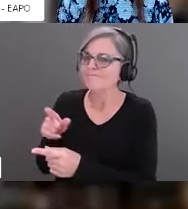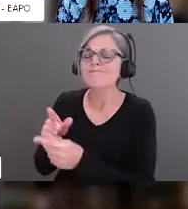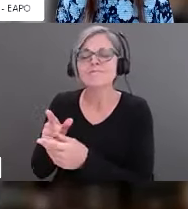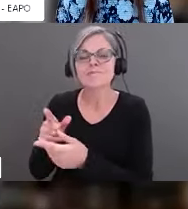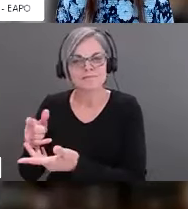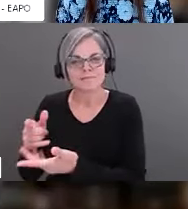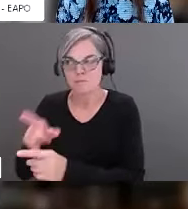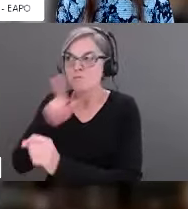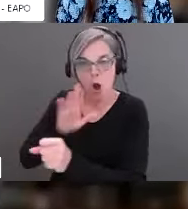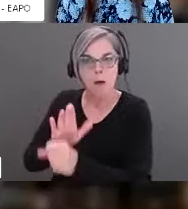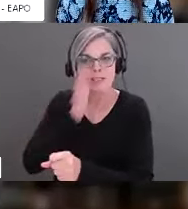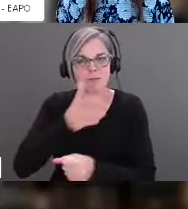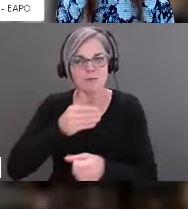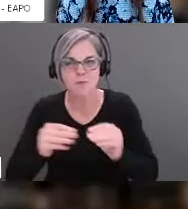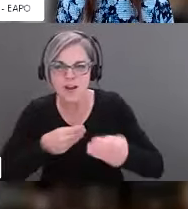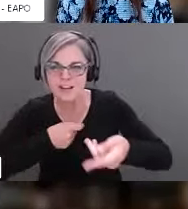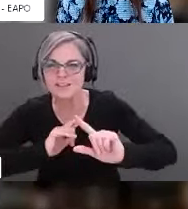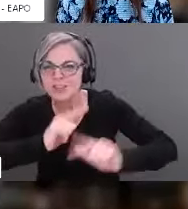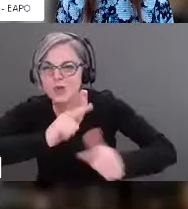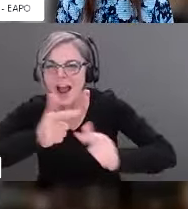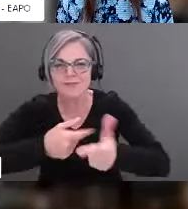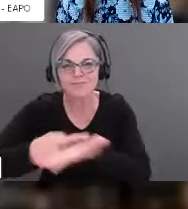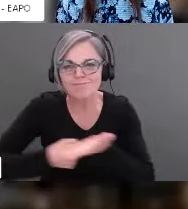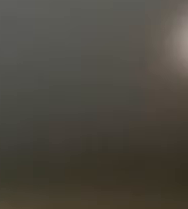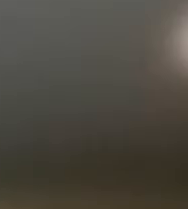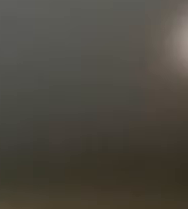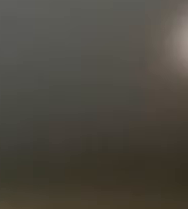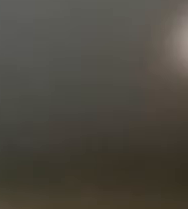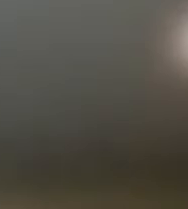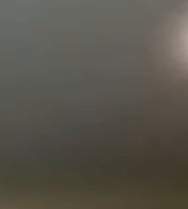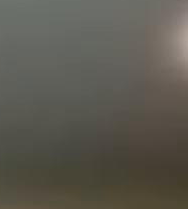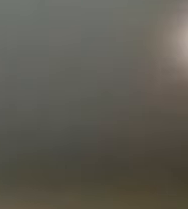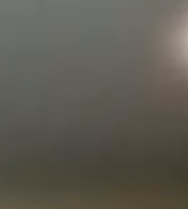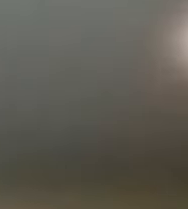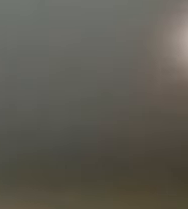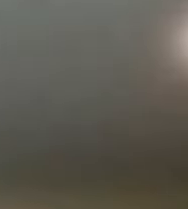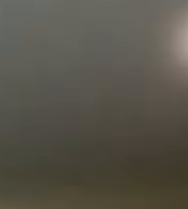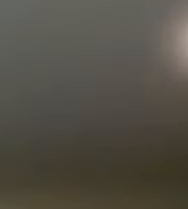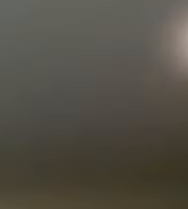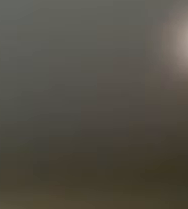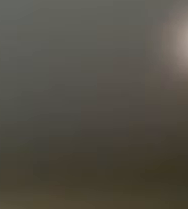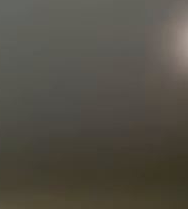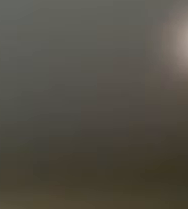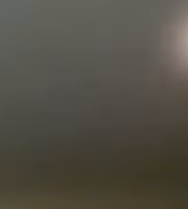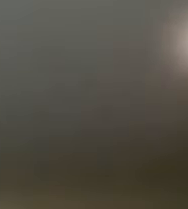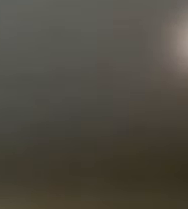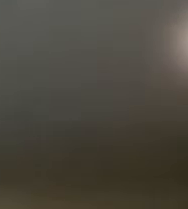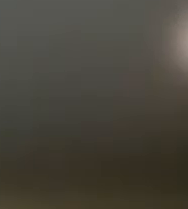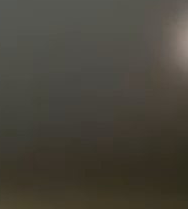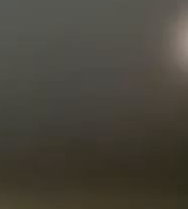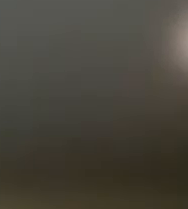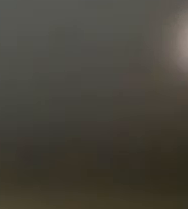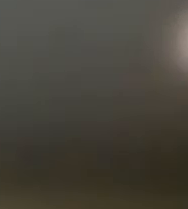during her presentation. So without further ado, I'm going to ask Laura to carry on with the presentation. Laura?